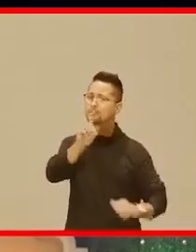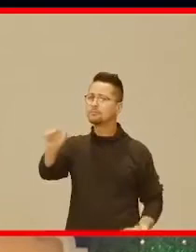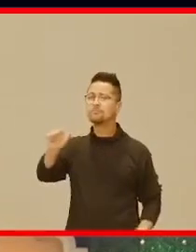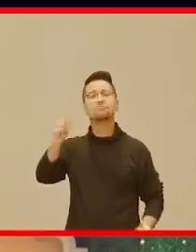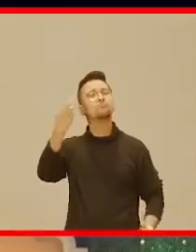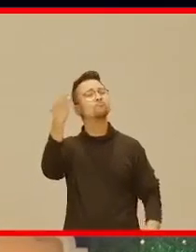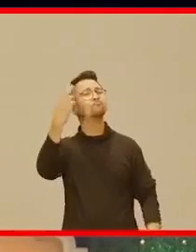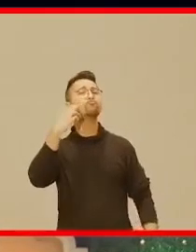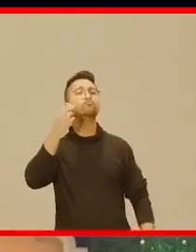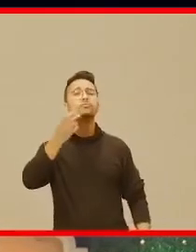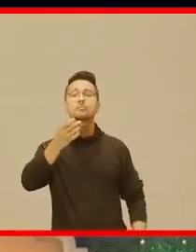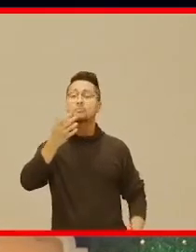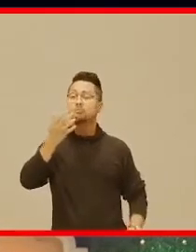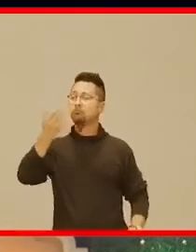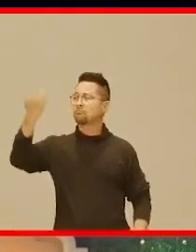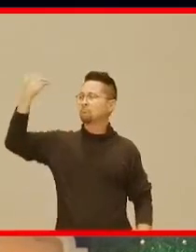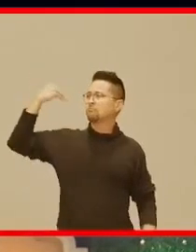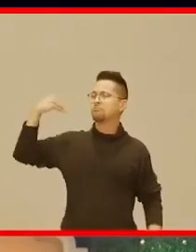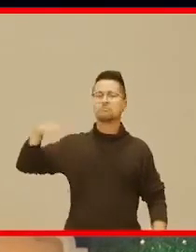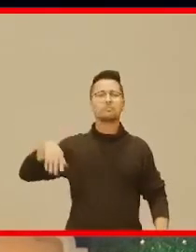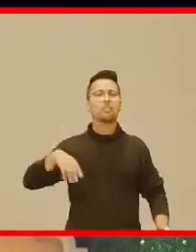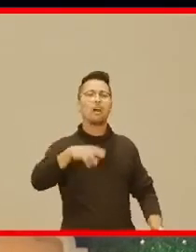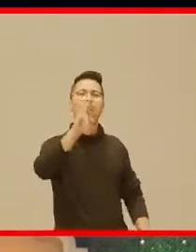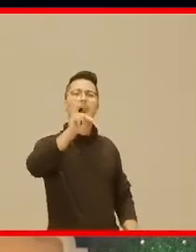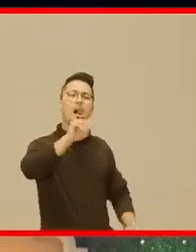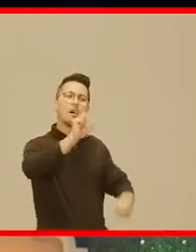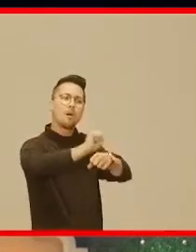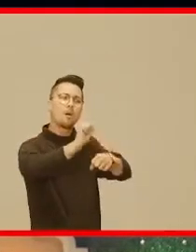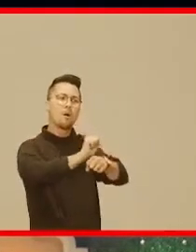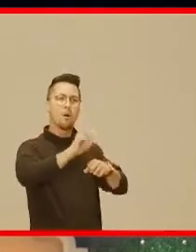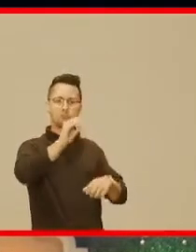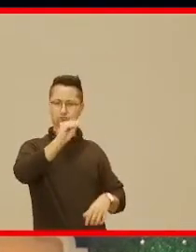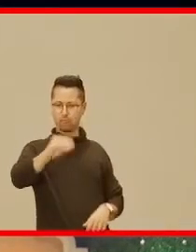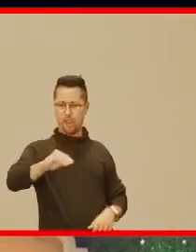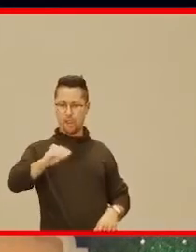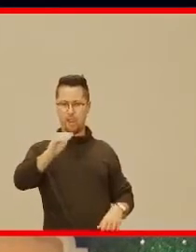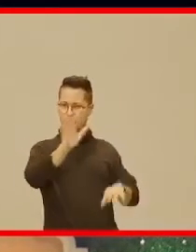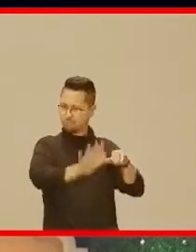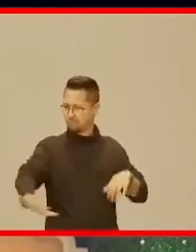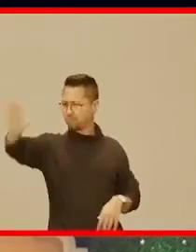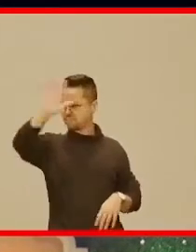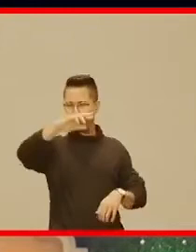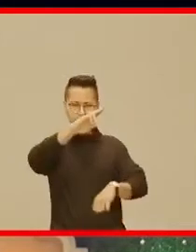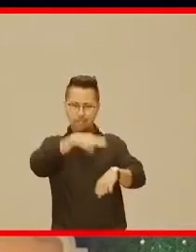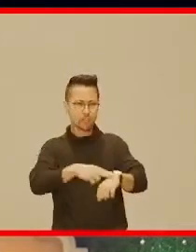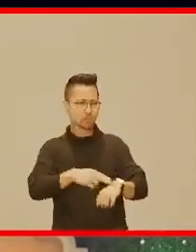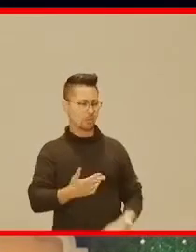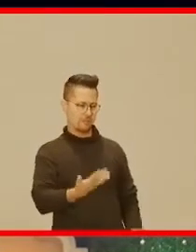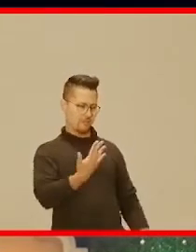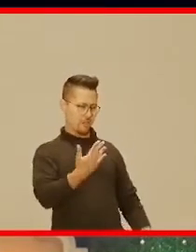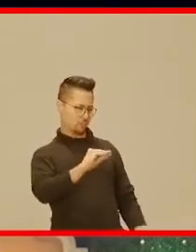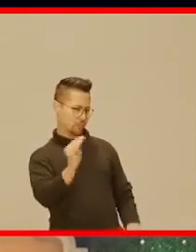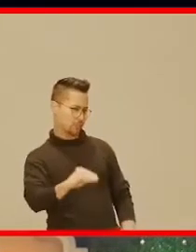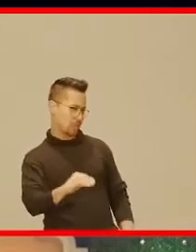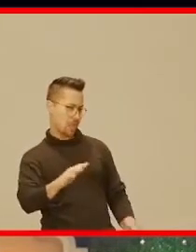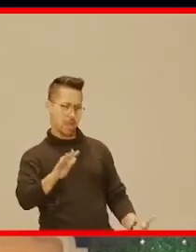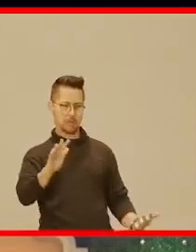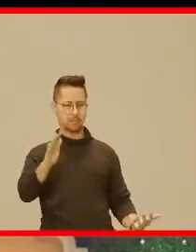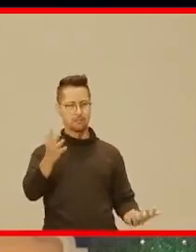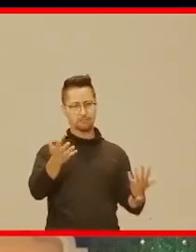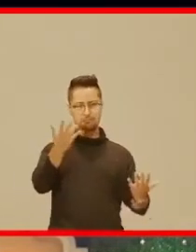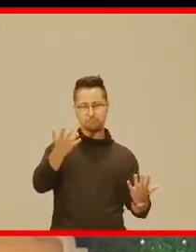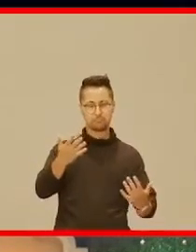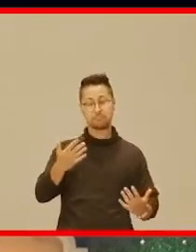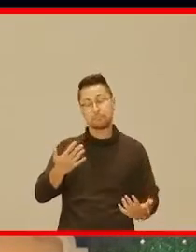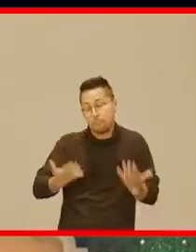though, like, I was, like, the unemployment rate, like, nationally was, like, around, like, a 5%-ish, I could be wrong on that,